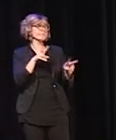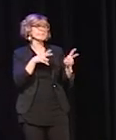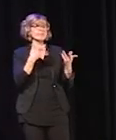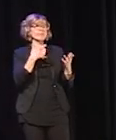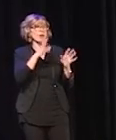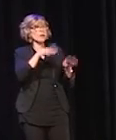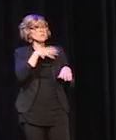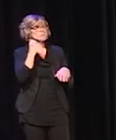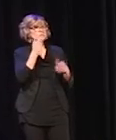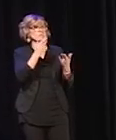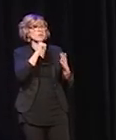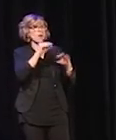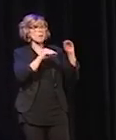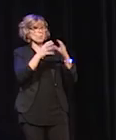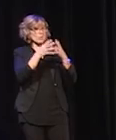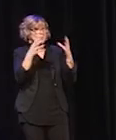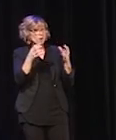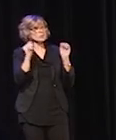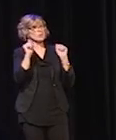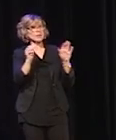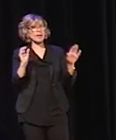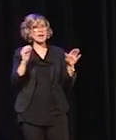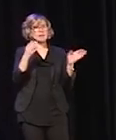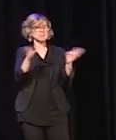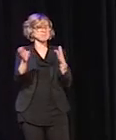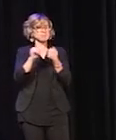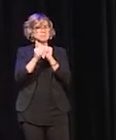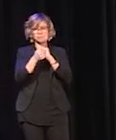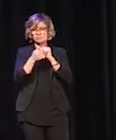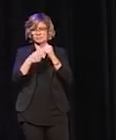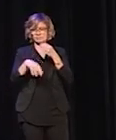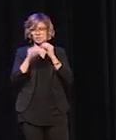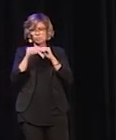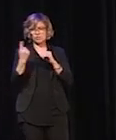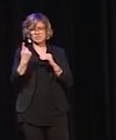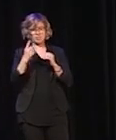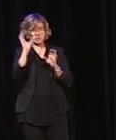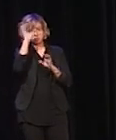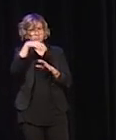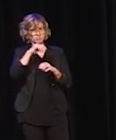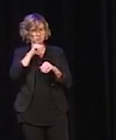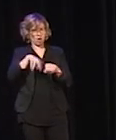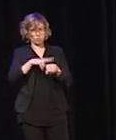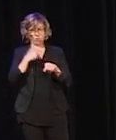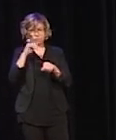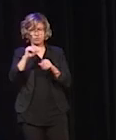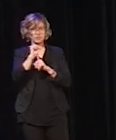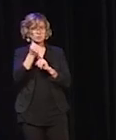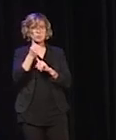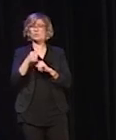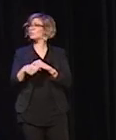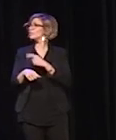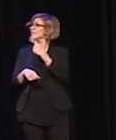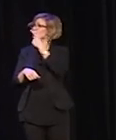maybe moving around so much, you can then cut to something that's completely abnormal. In this case, I go